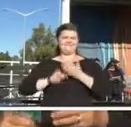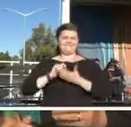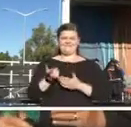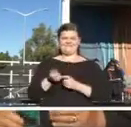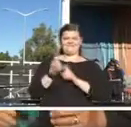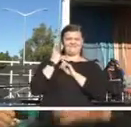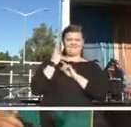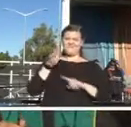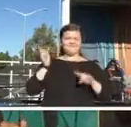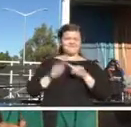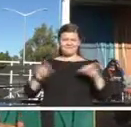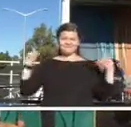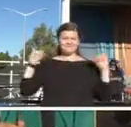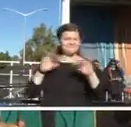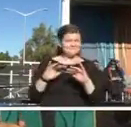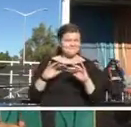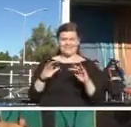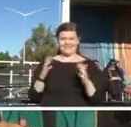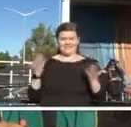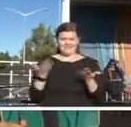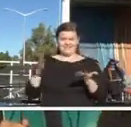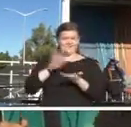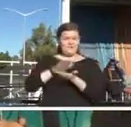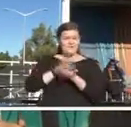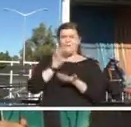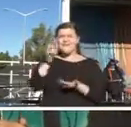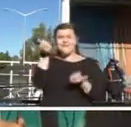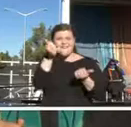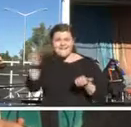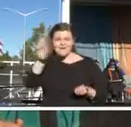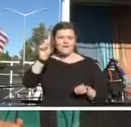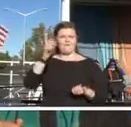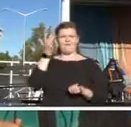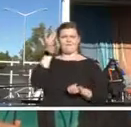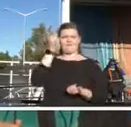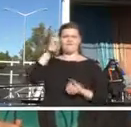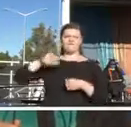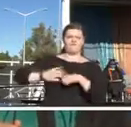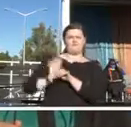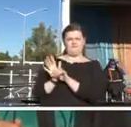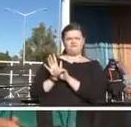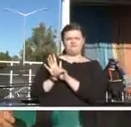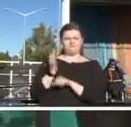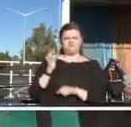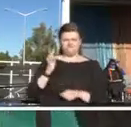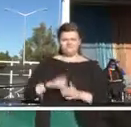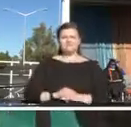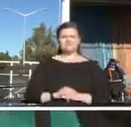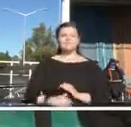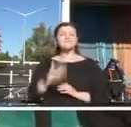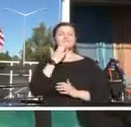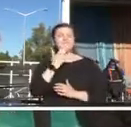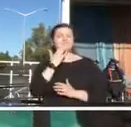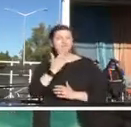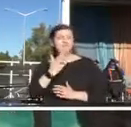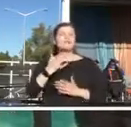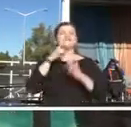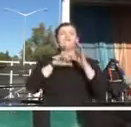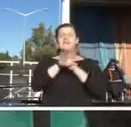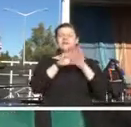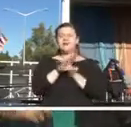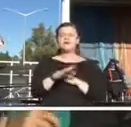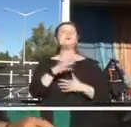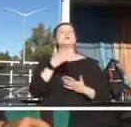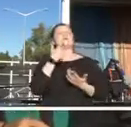this campus or anywhere due to the coronavirus. Thanks to the development and distribution of